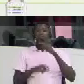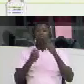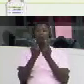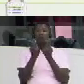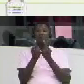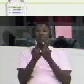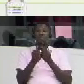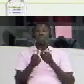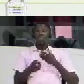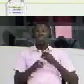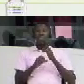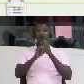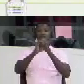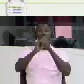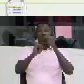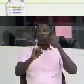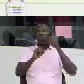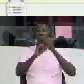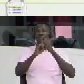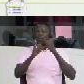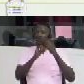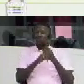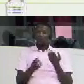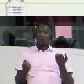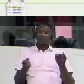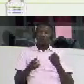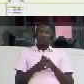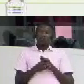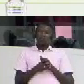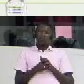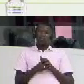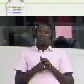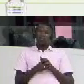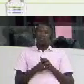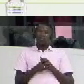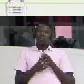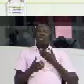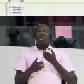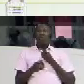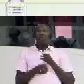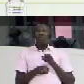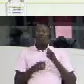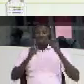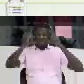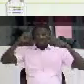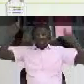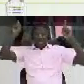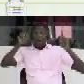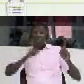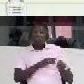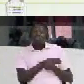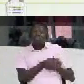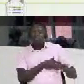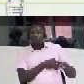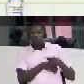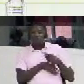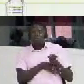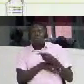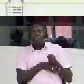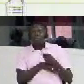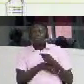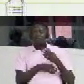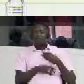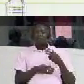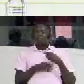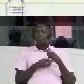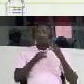ñu ngi amee ay béjjin. They had horns. ñu nga amee ay génn nag. They had cow tails. seen mbaxana yi yëpp ay